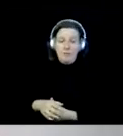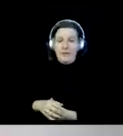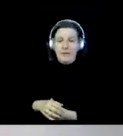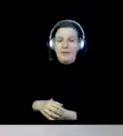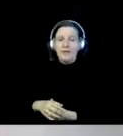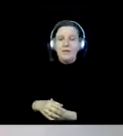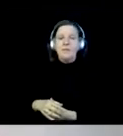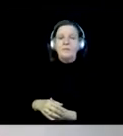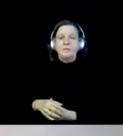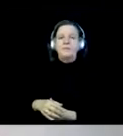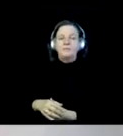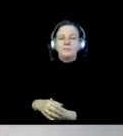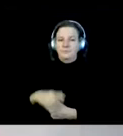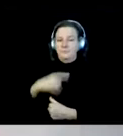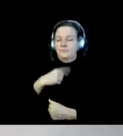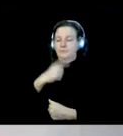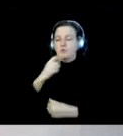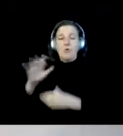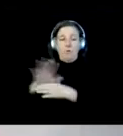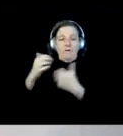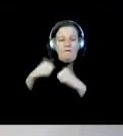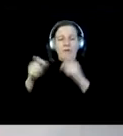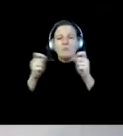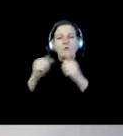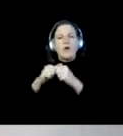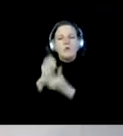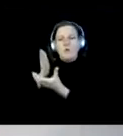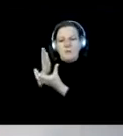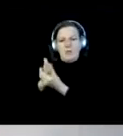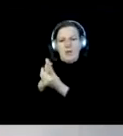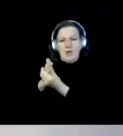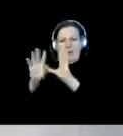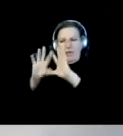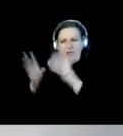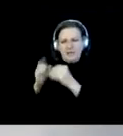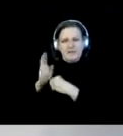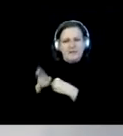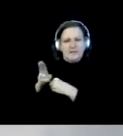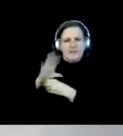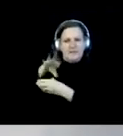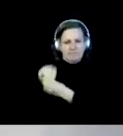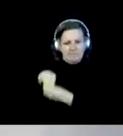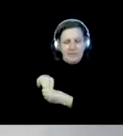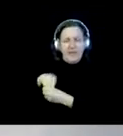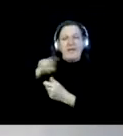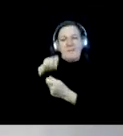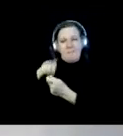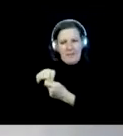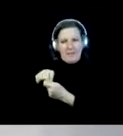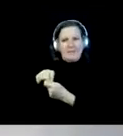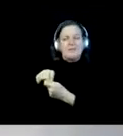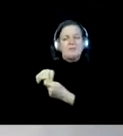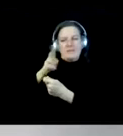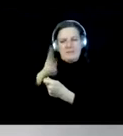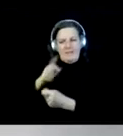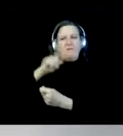to also just like deal with this archive and the specific archive of that time mixed with